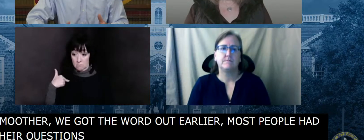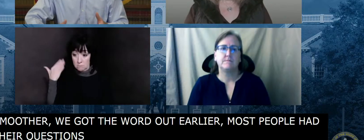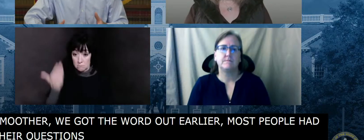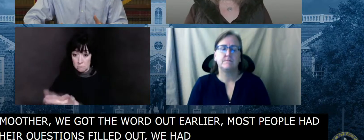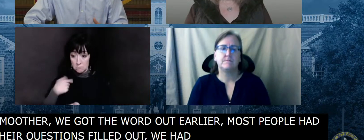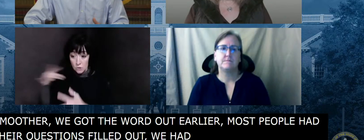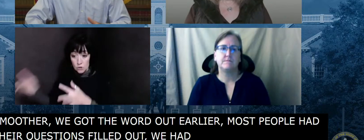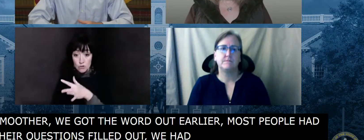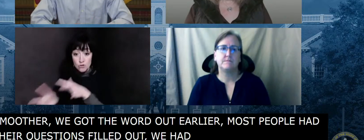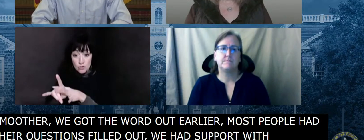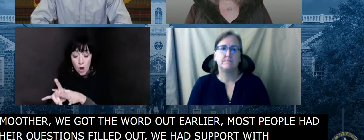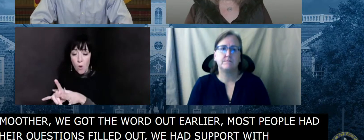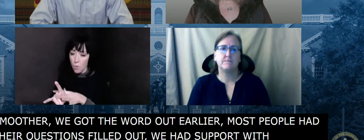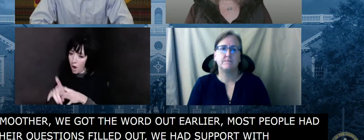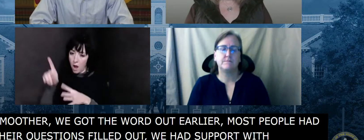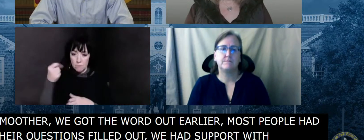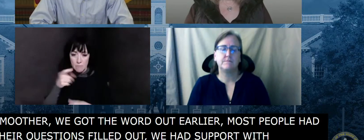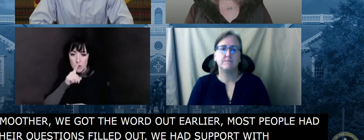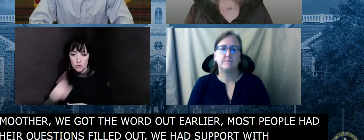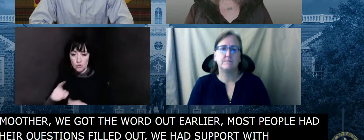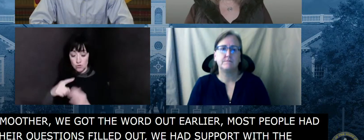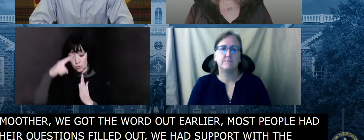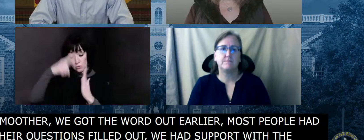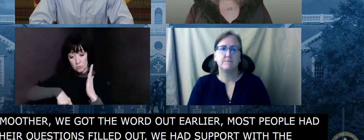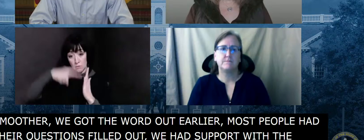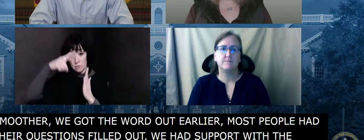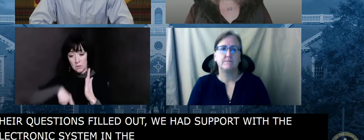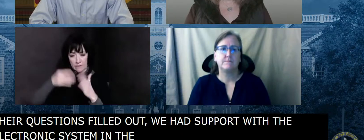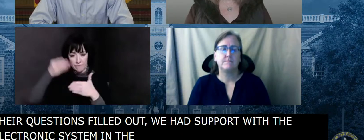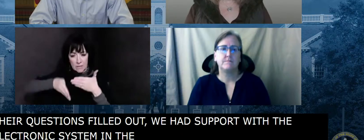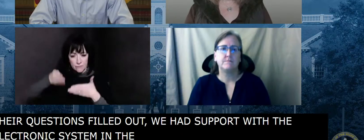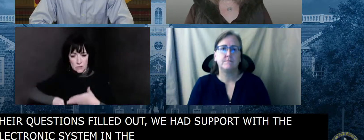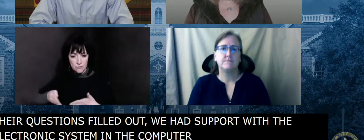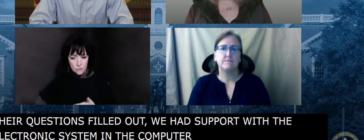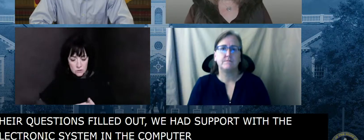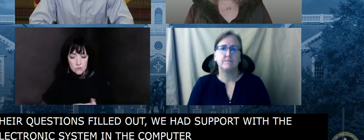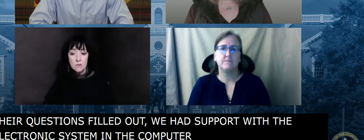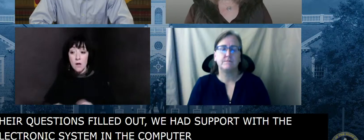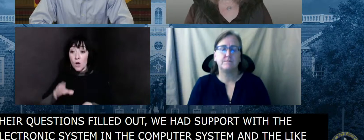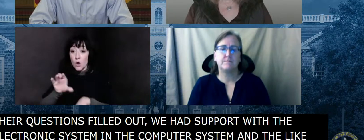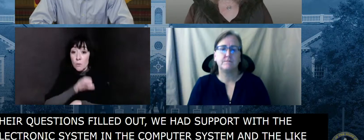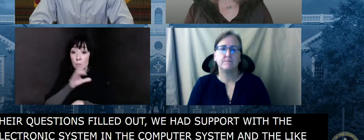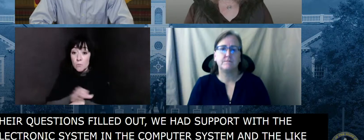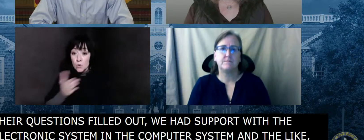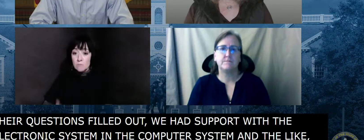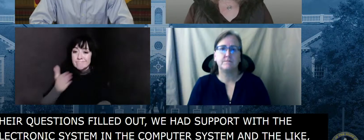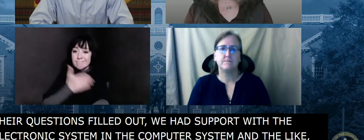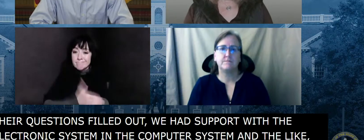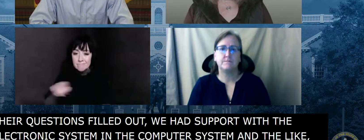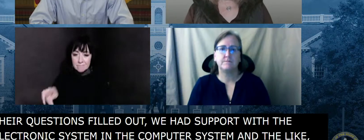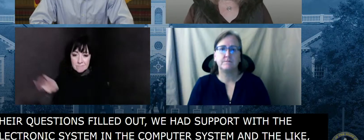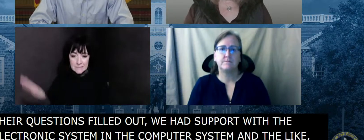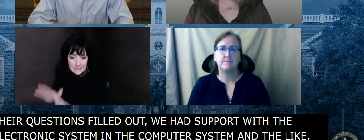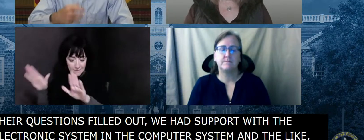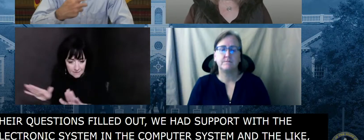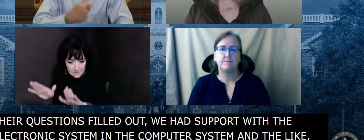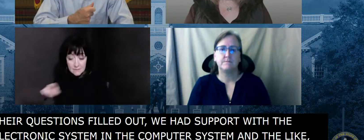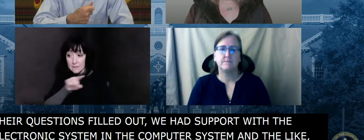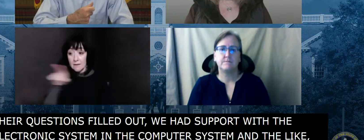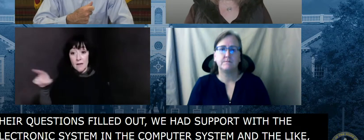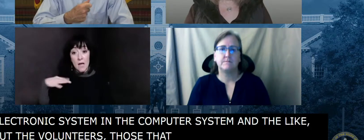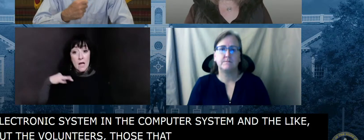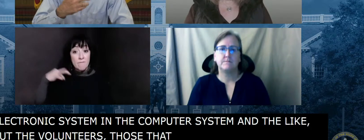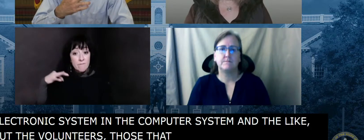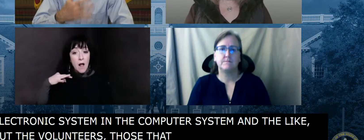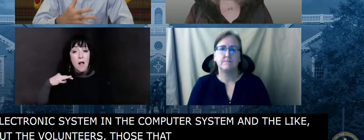electronic system and the computer system and the like. But the volunteers, those that were there doing